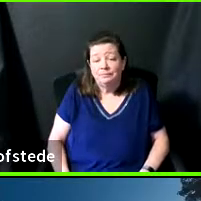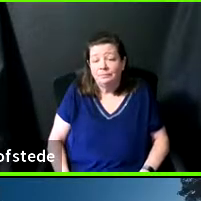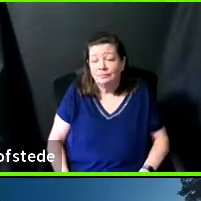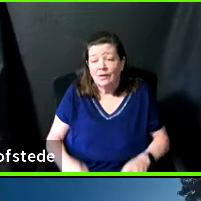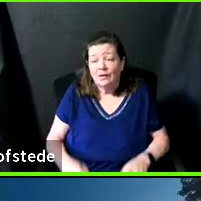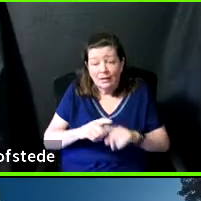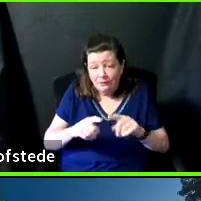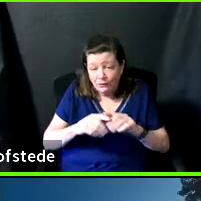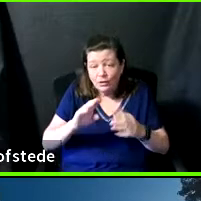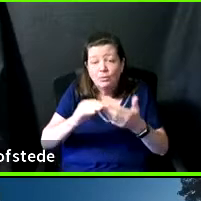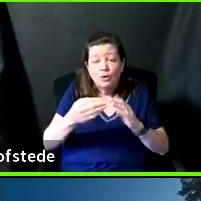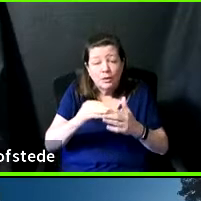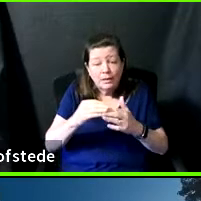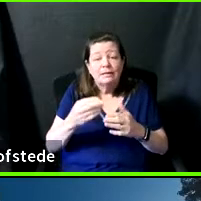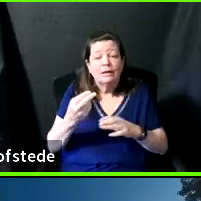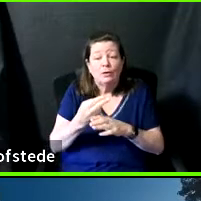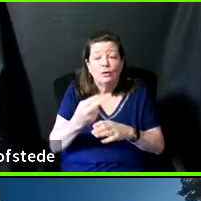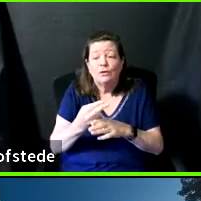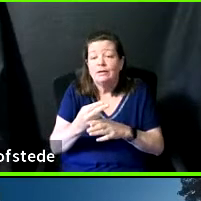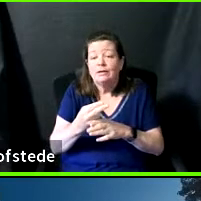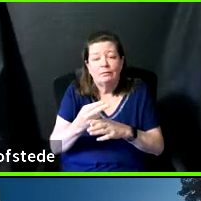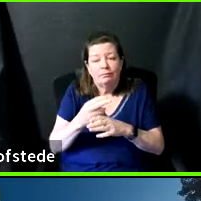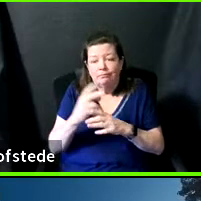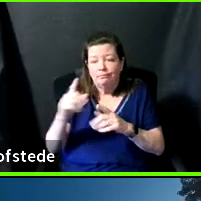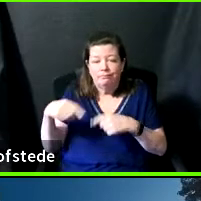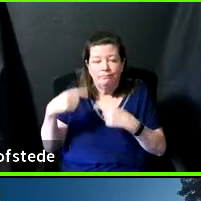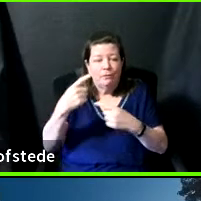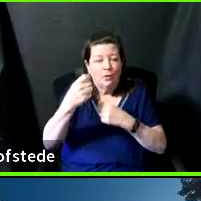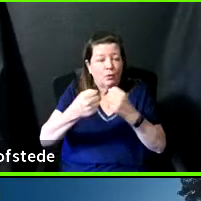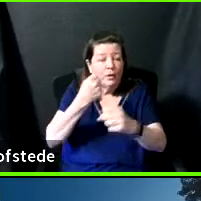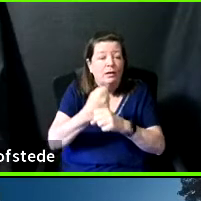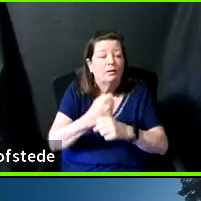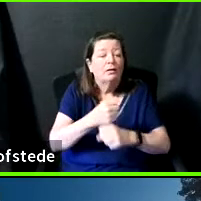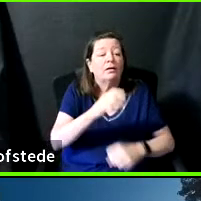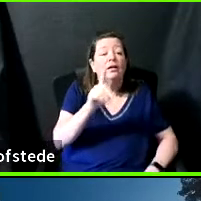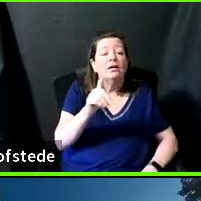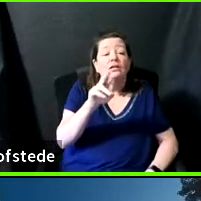communities, different events throughout the year. Okay, Darcy.